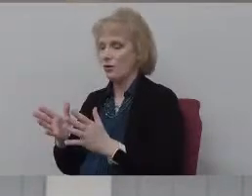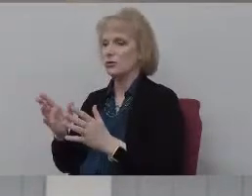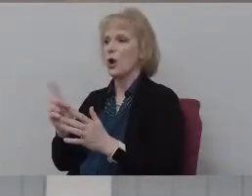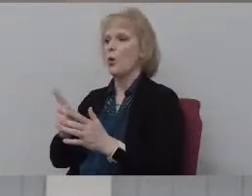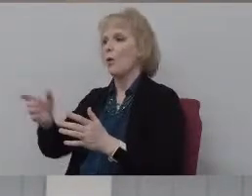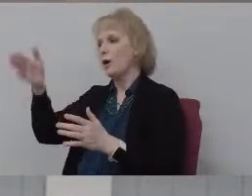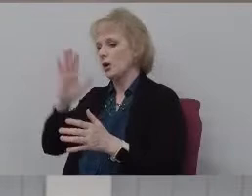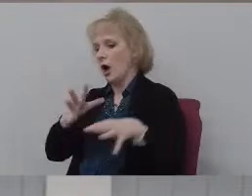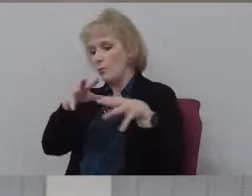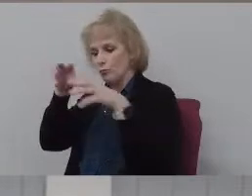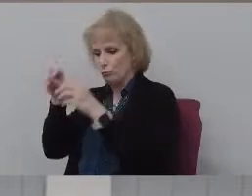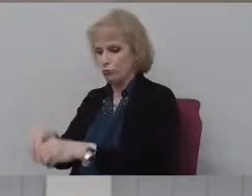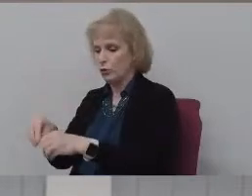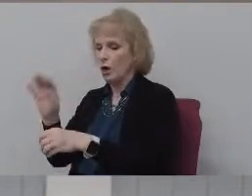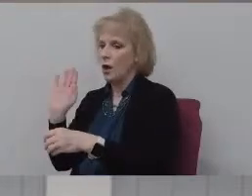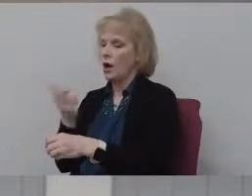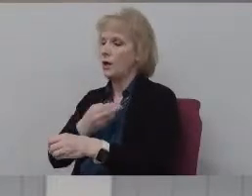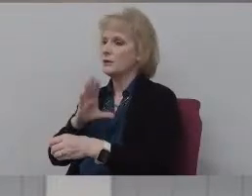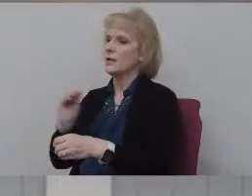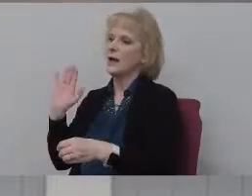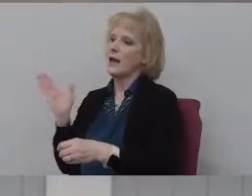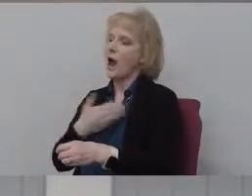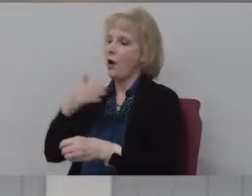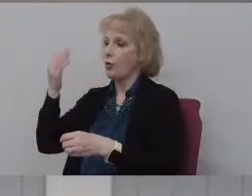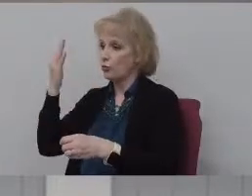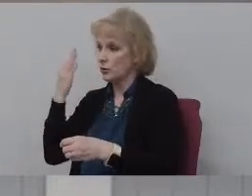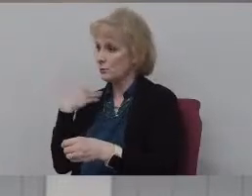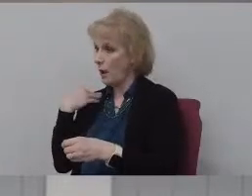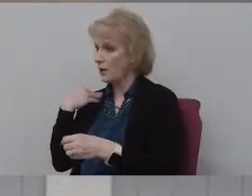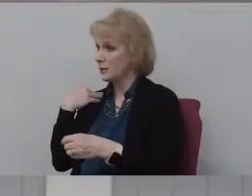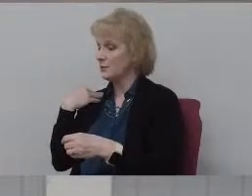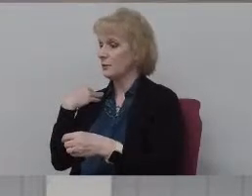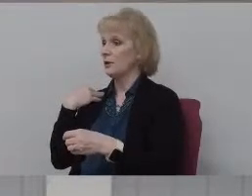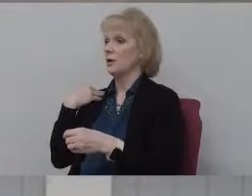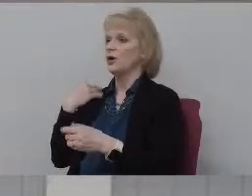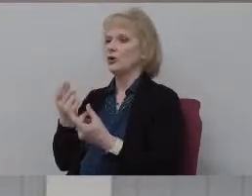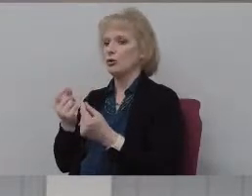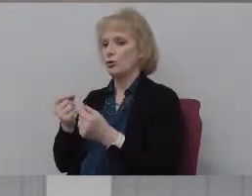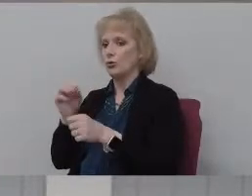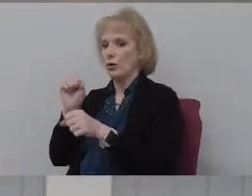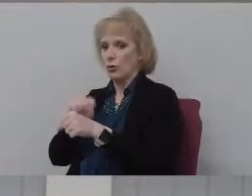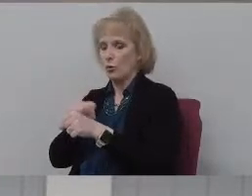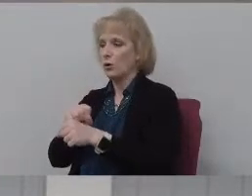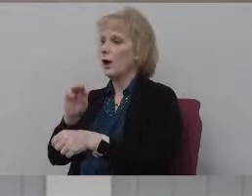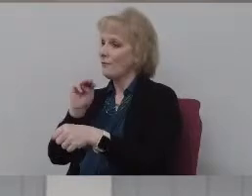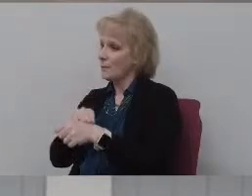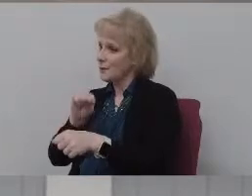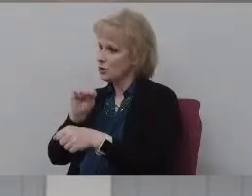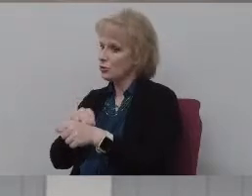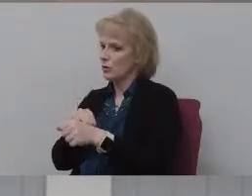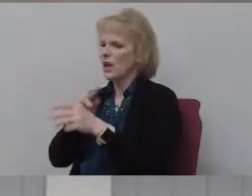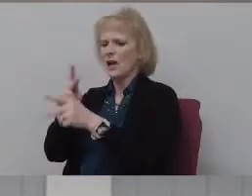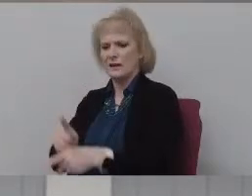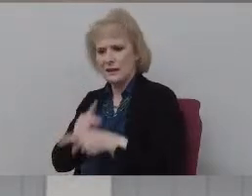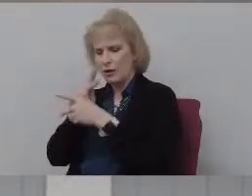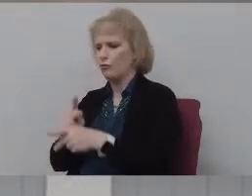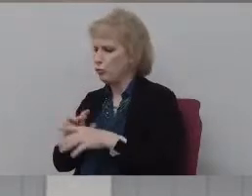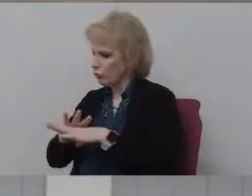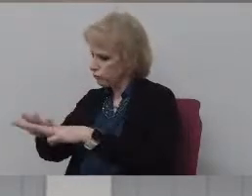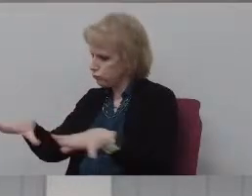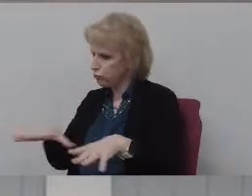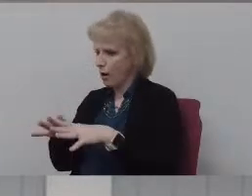where God has placed us, and it is our responsibility to do the work of the ministry, to take care of the property. It's